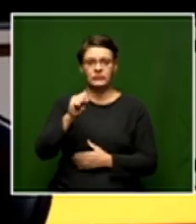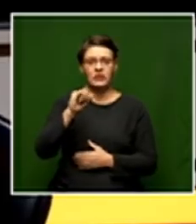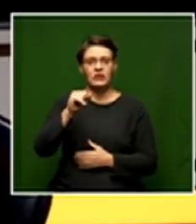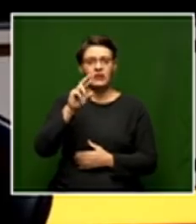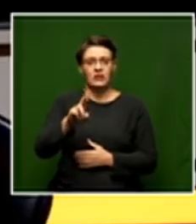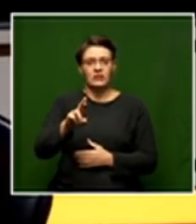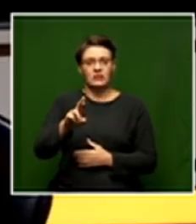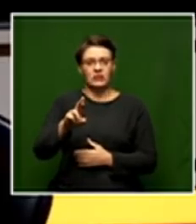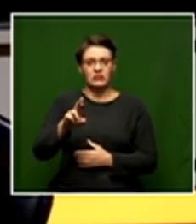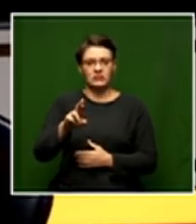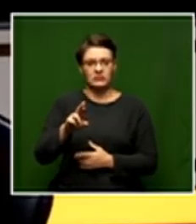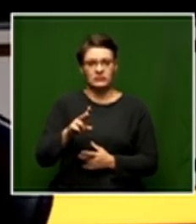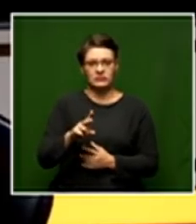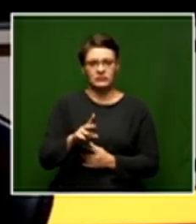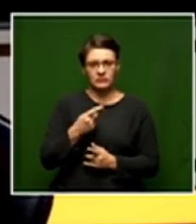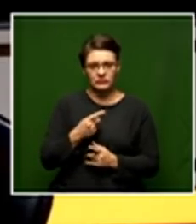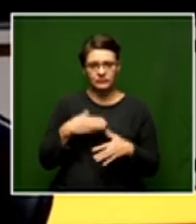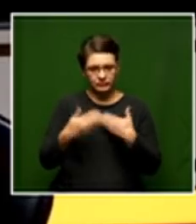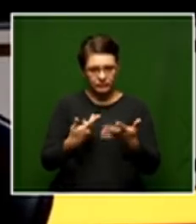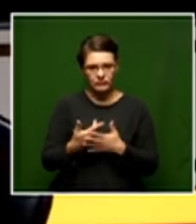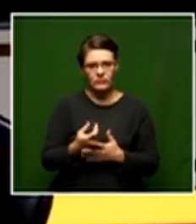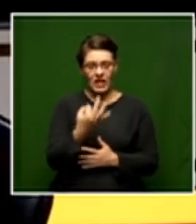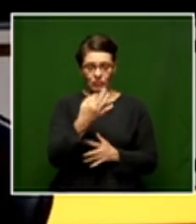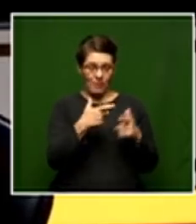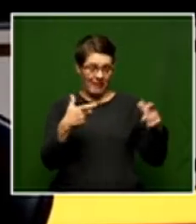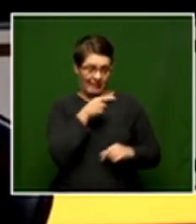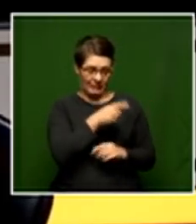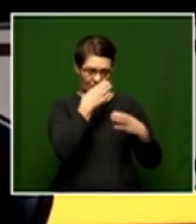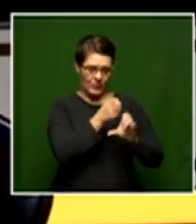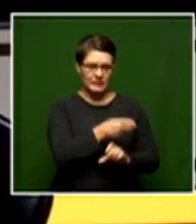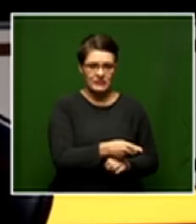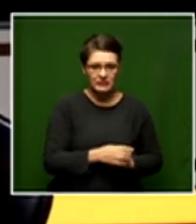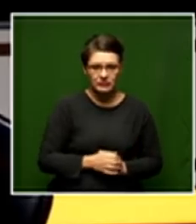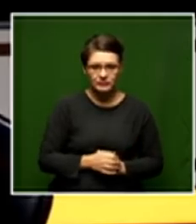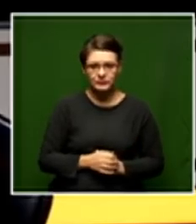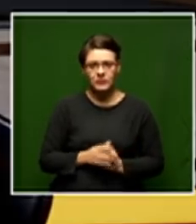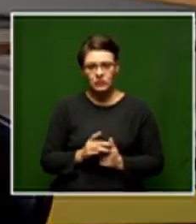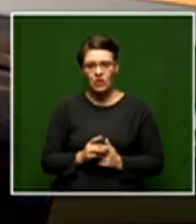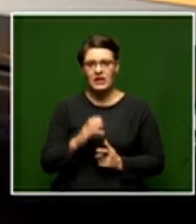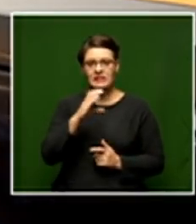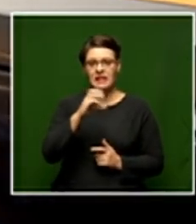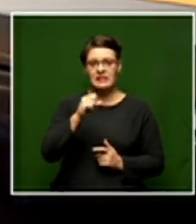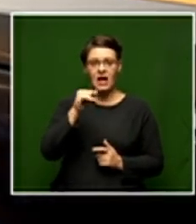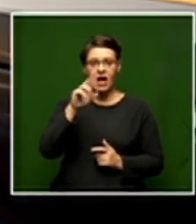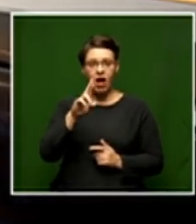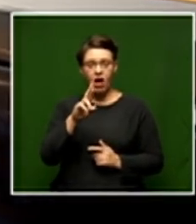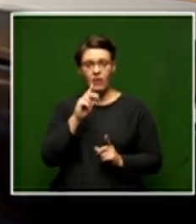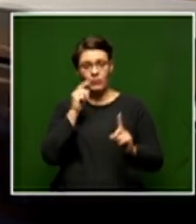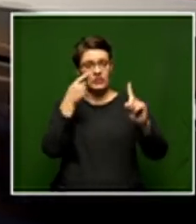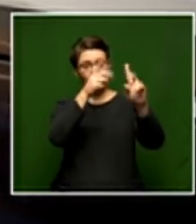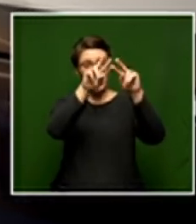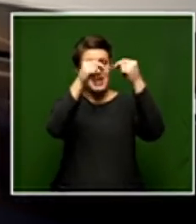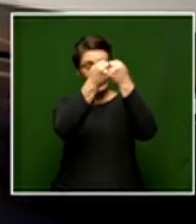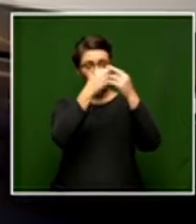projections are currently going on the 3 big ones. Interesting. So just to quote CSIR predictions for the